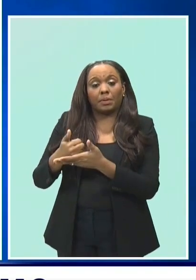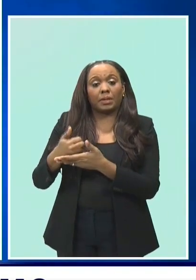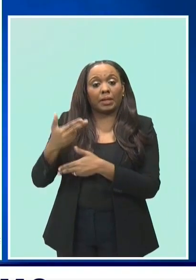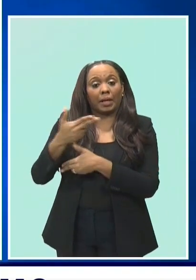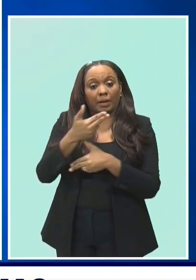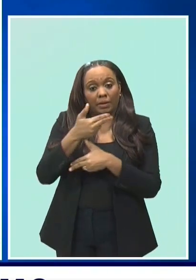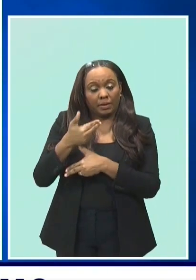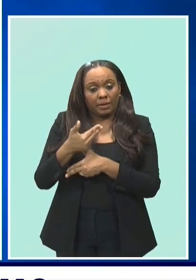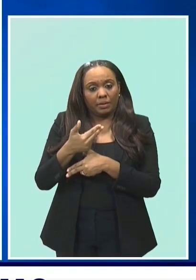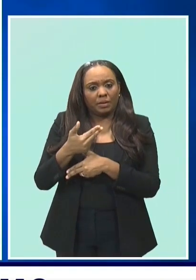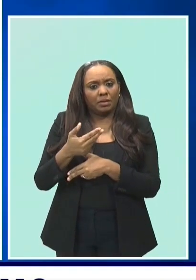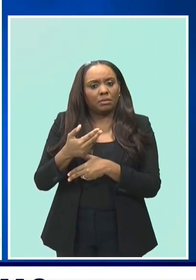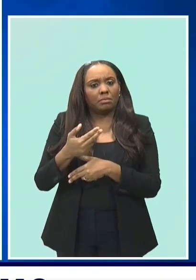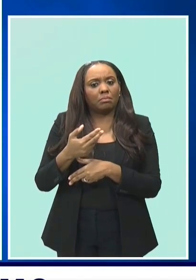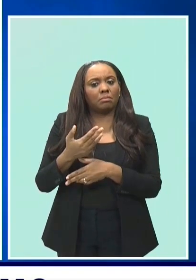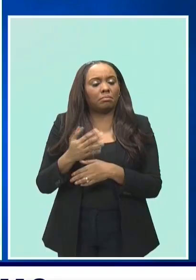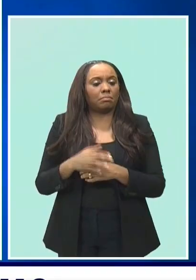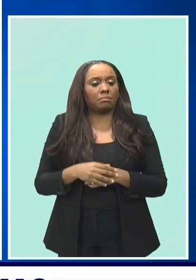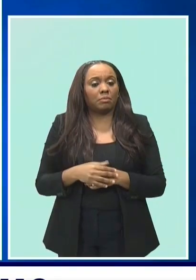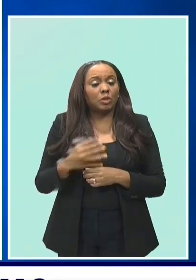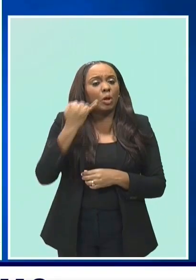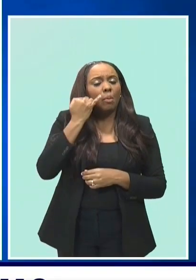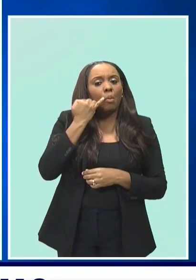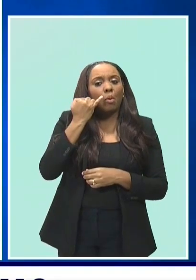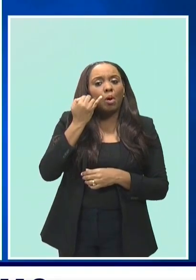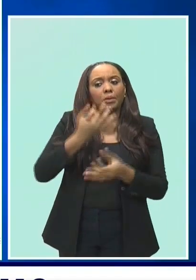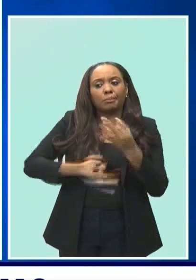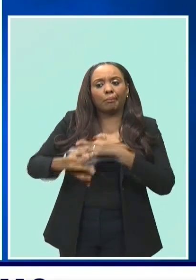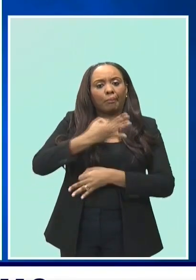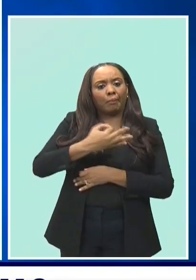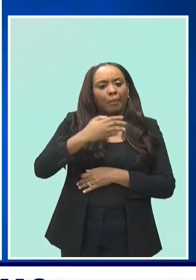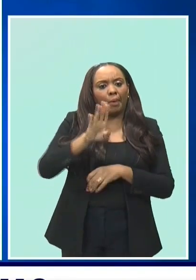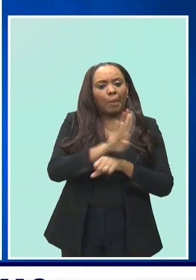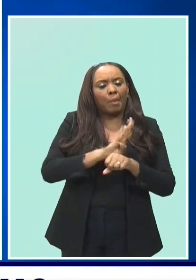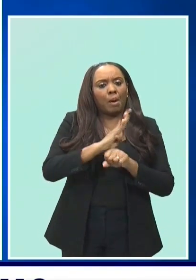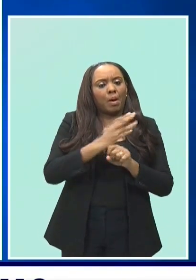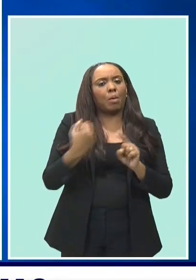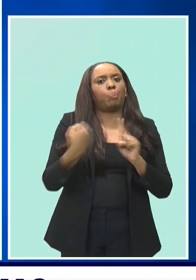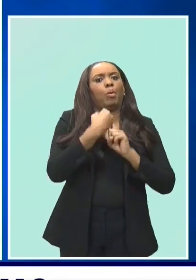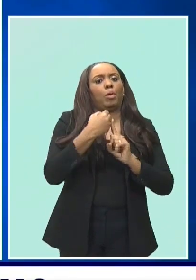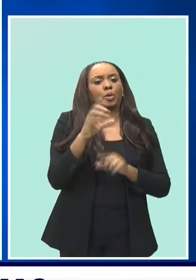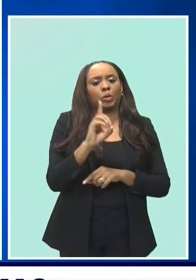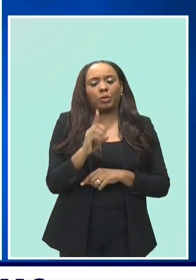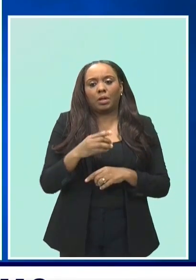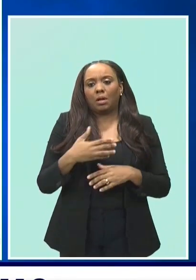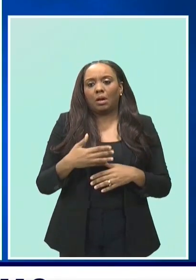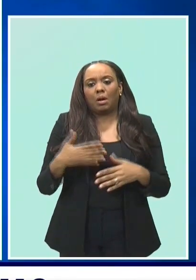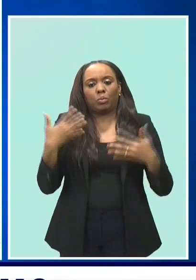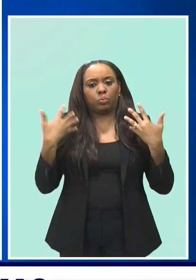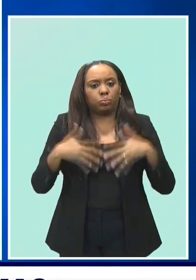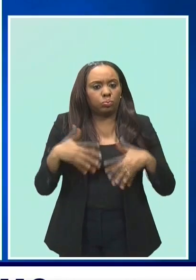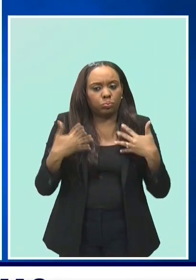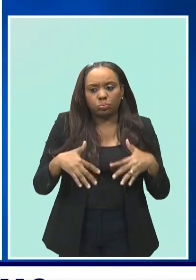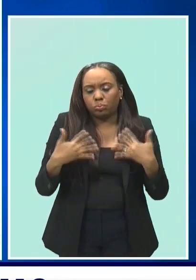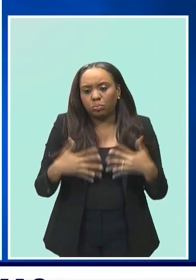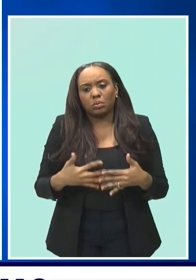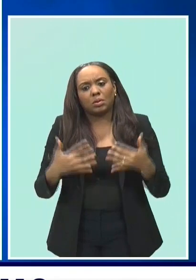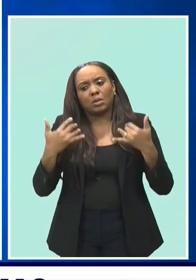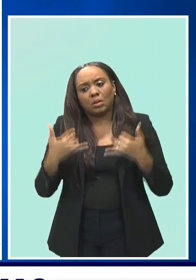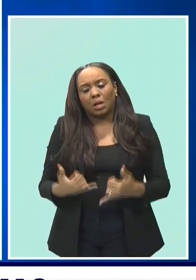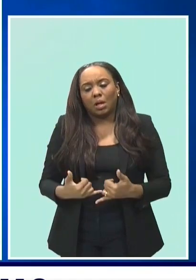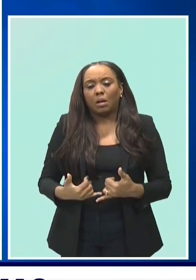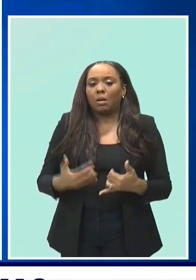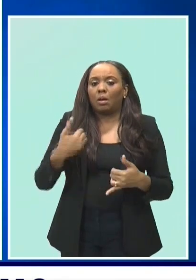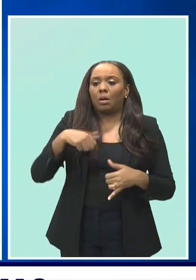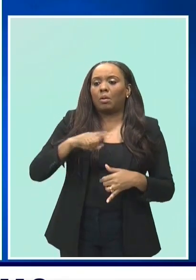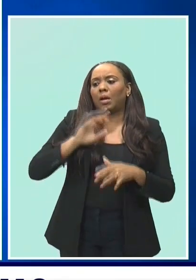the hurricane. And having known that, I sort of feel for the people of the Bahamas, the people